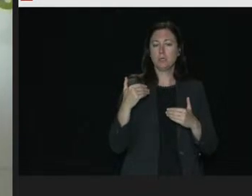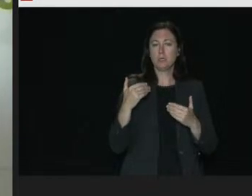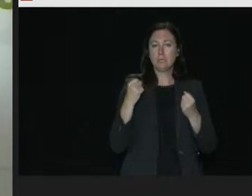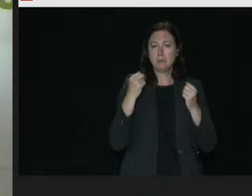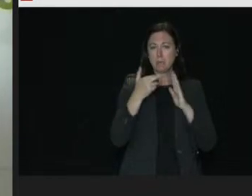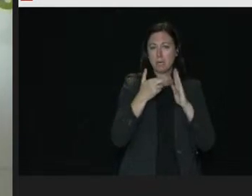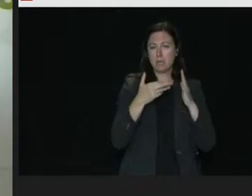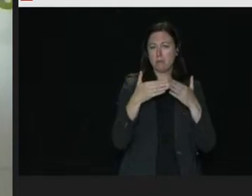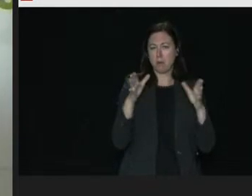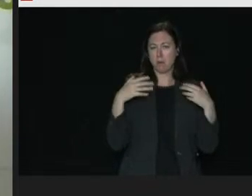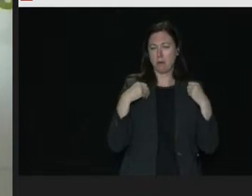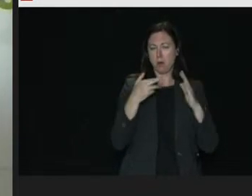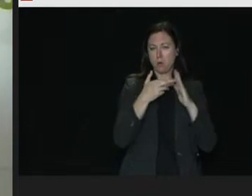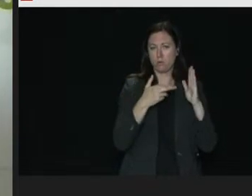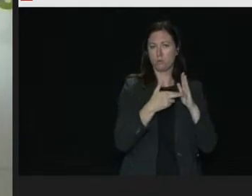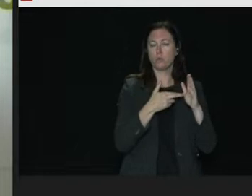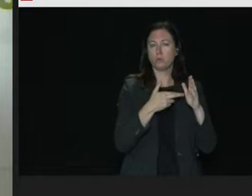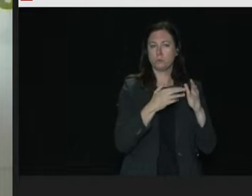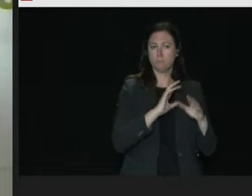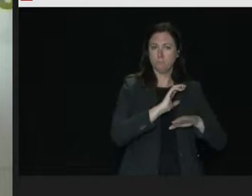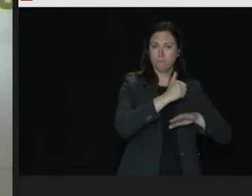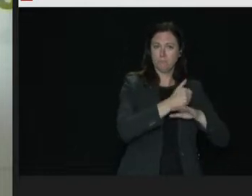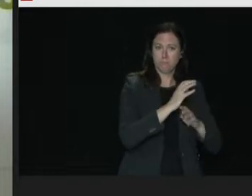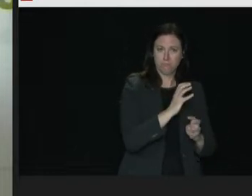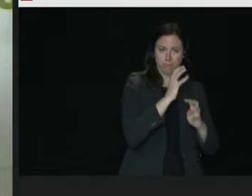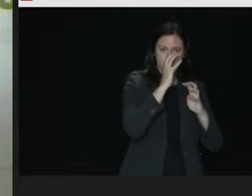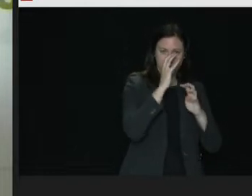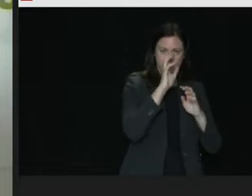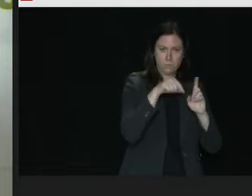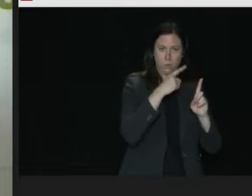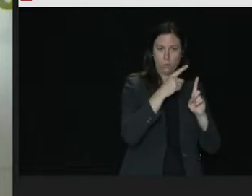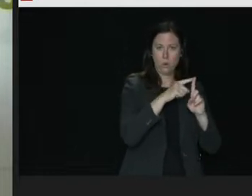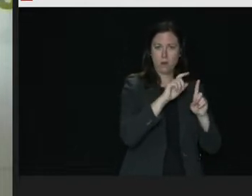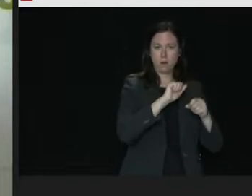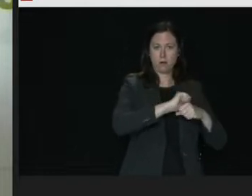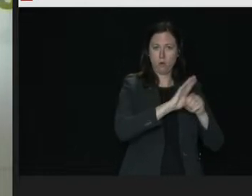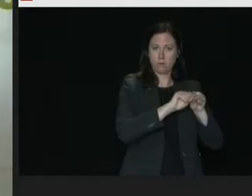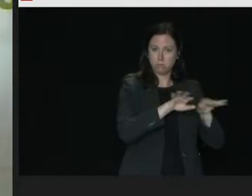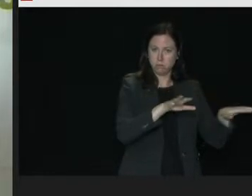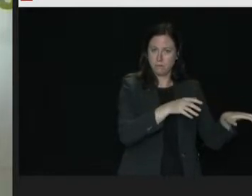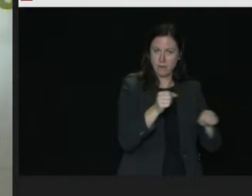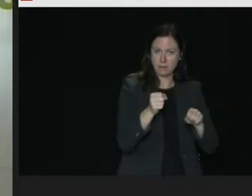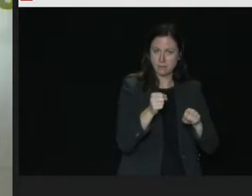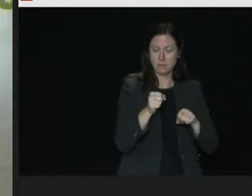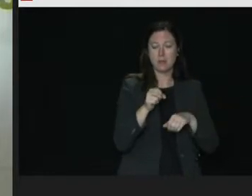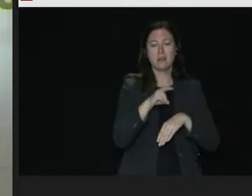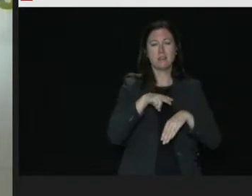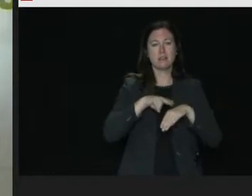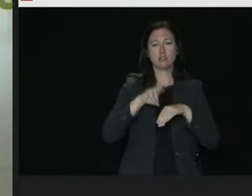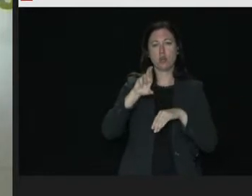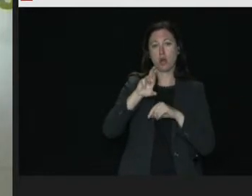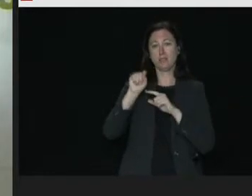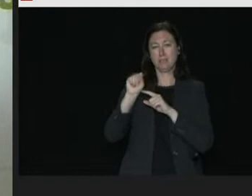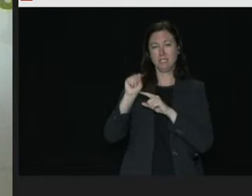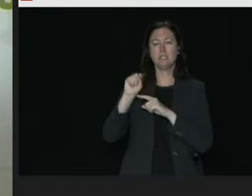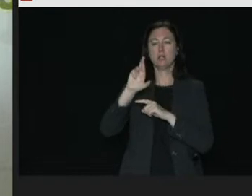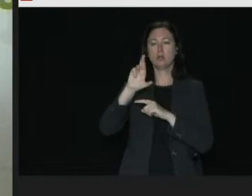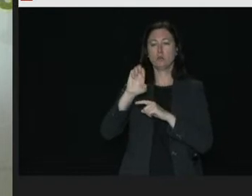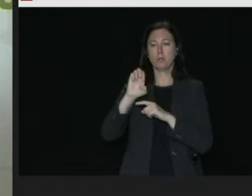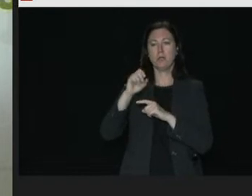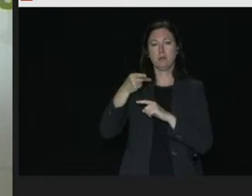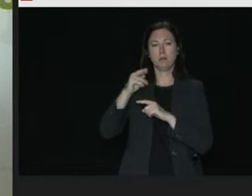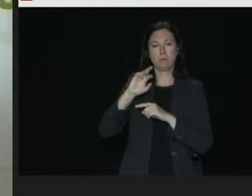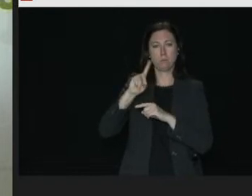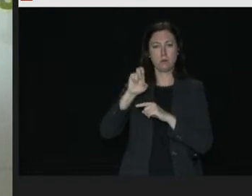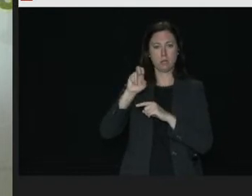health measures in heavily impacted areas of Canada, the national RT, or reproduction number, has dropped